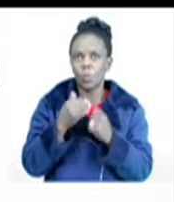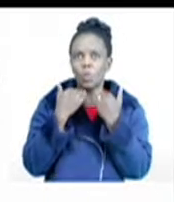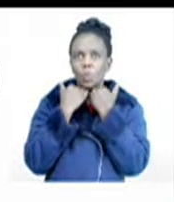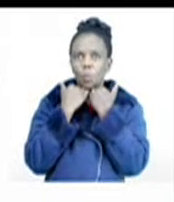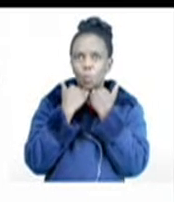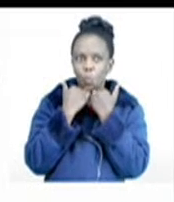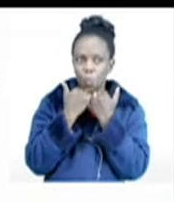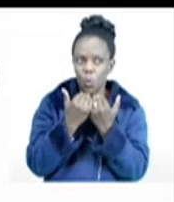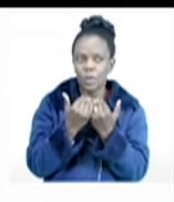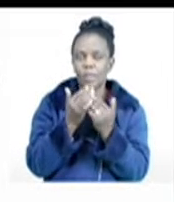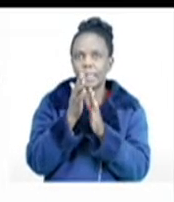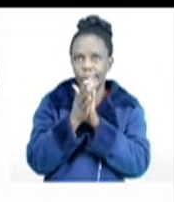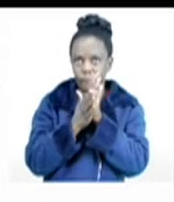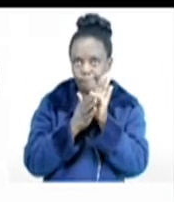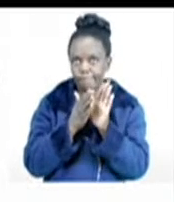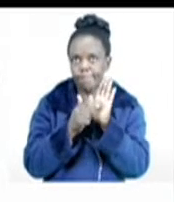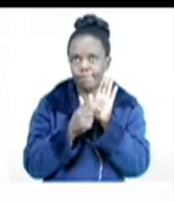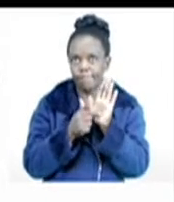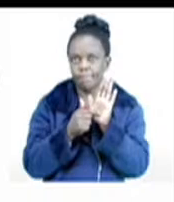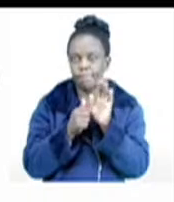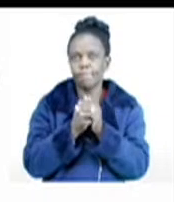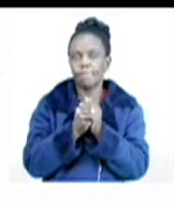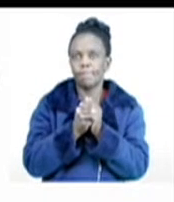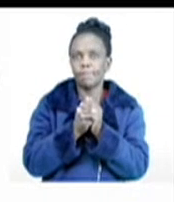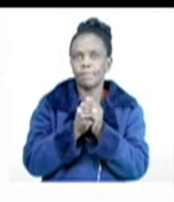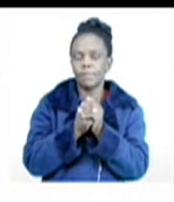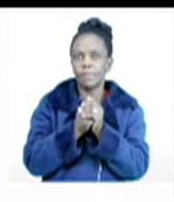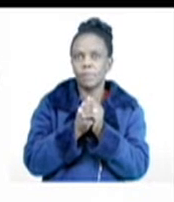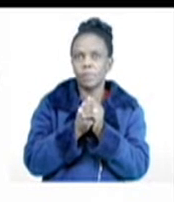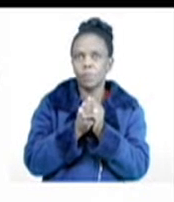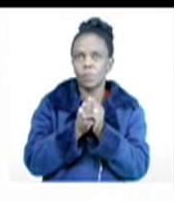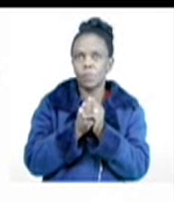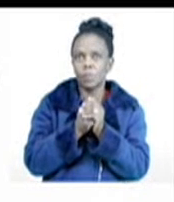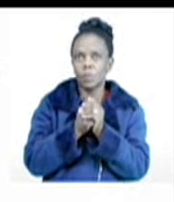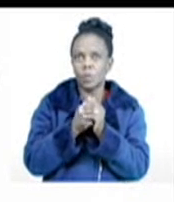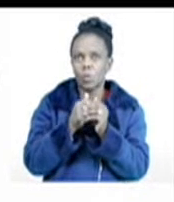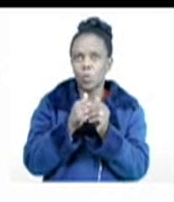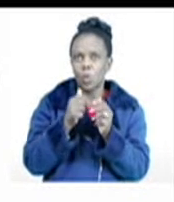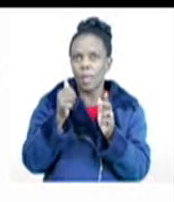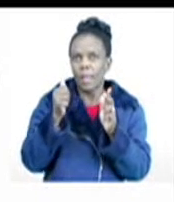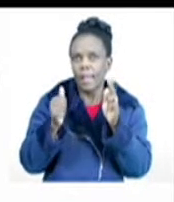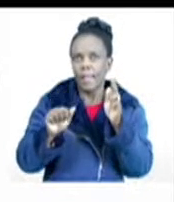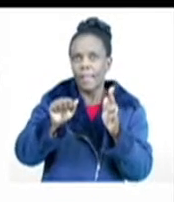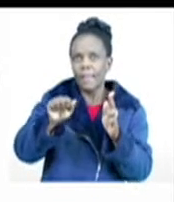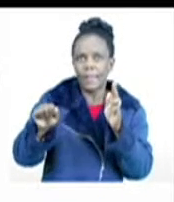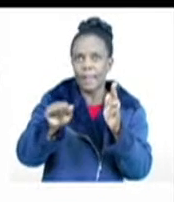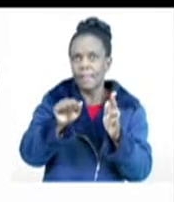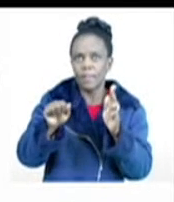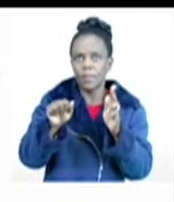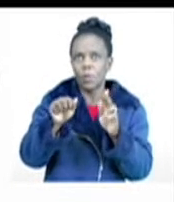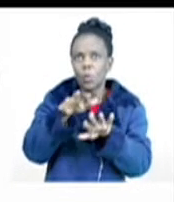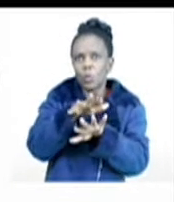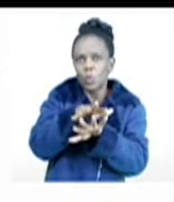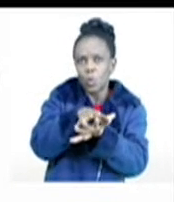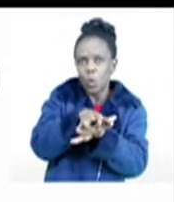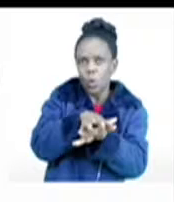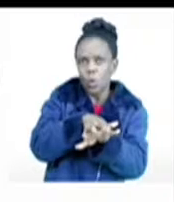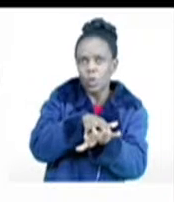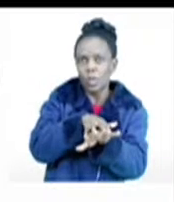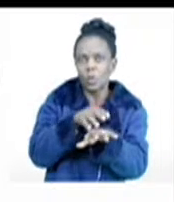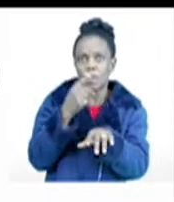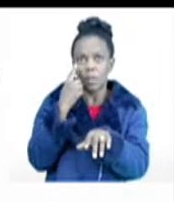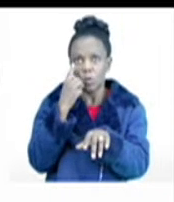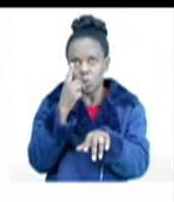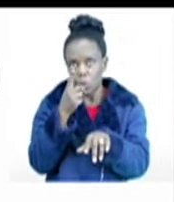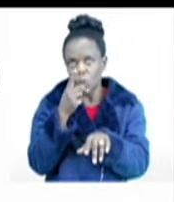normally when people are traveling, they slow down when they see the yield sign, so that they'll be able to follow the rule.